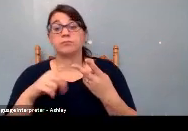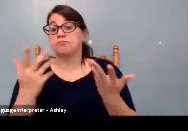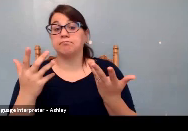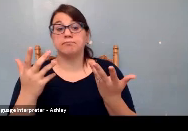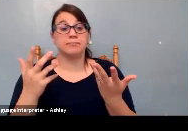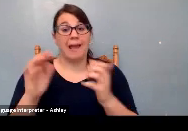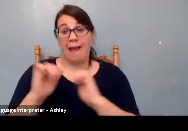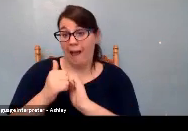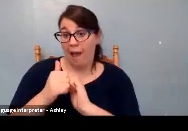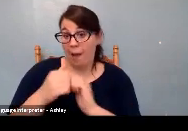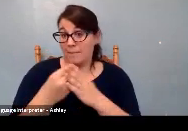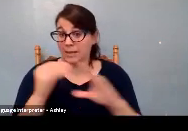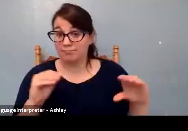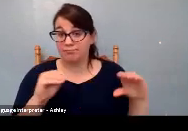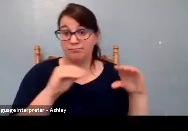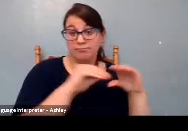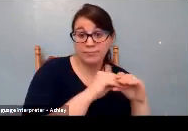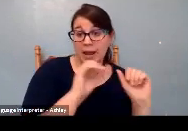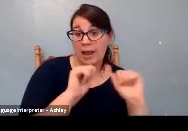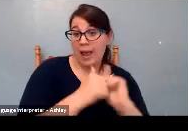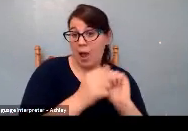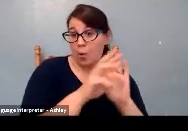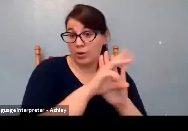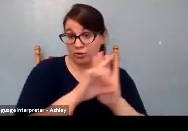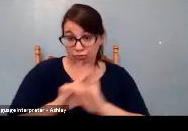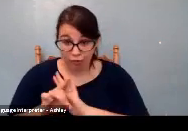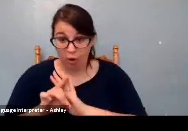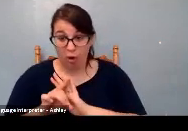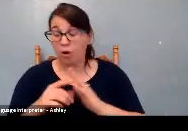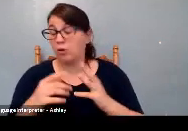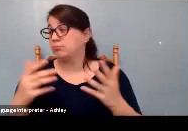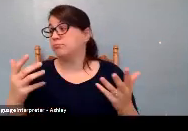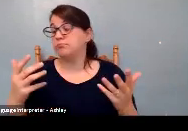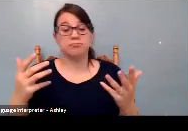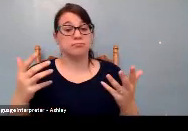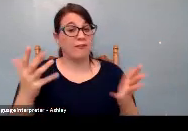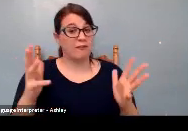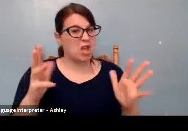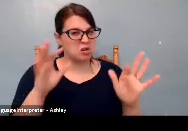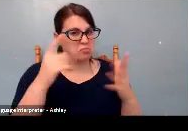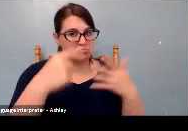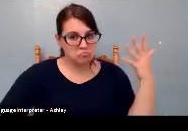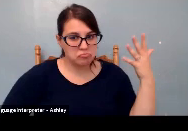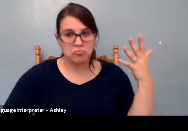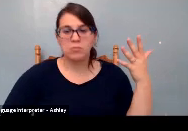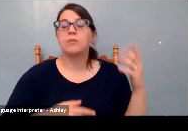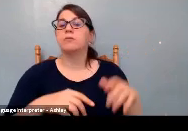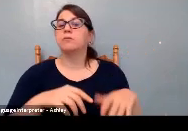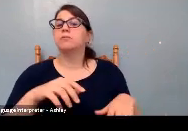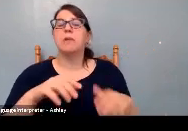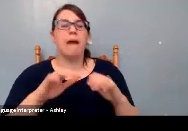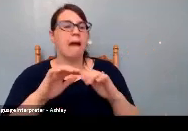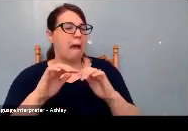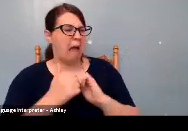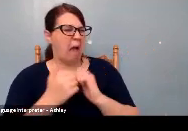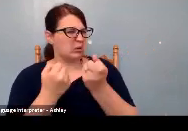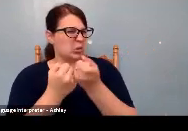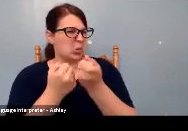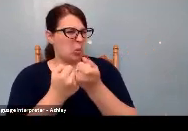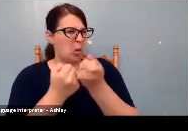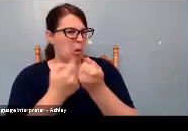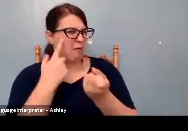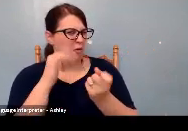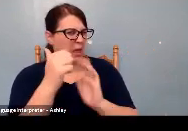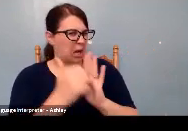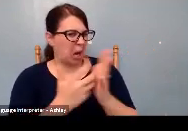from the account. So what about support for maintaining the account? So another side note is the staff